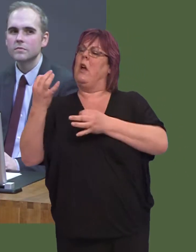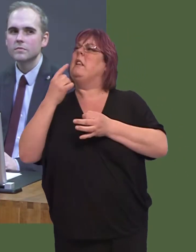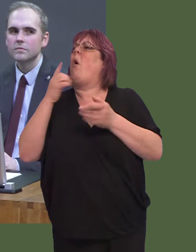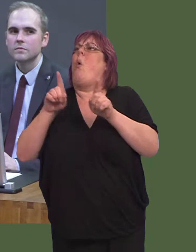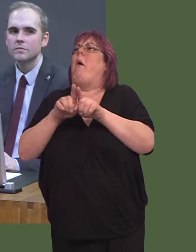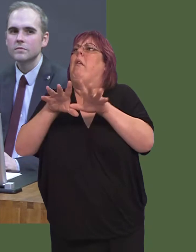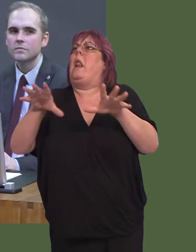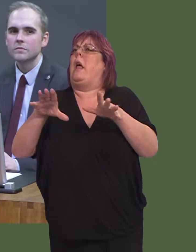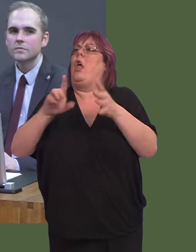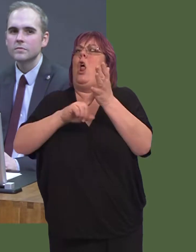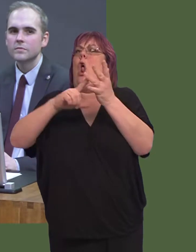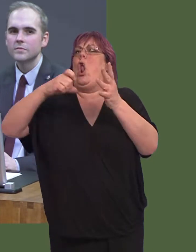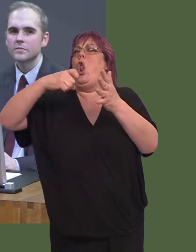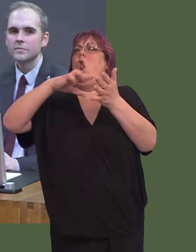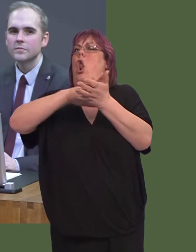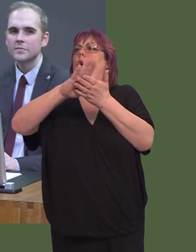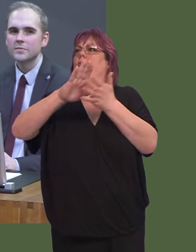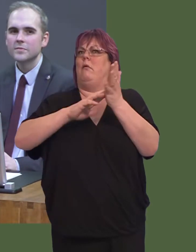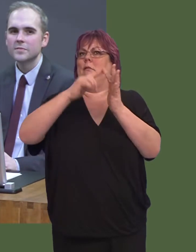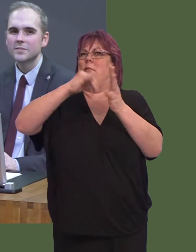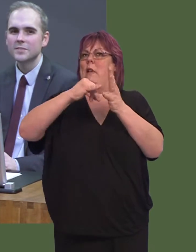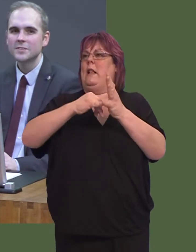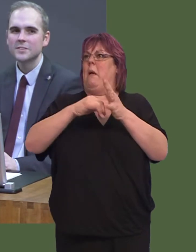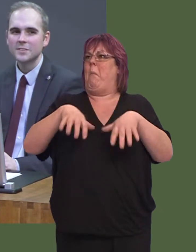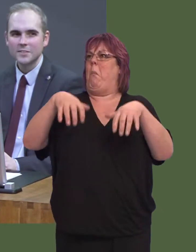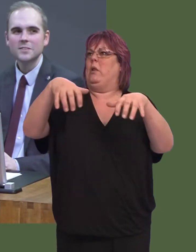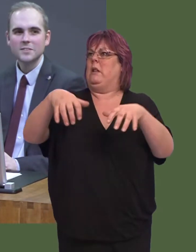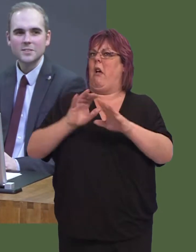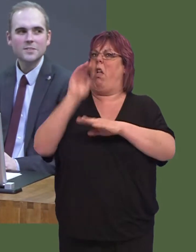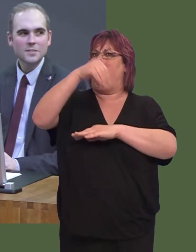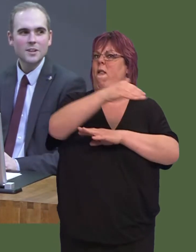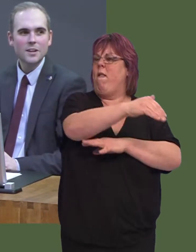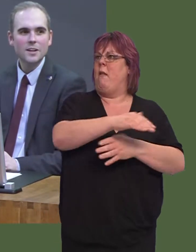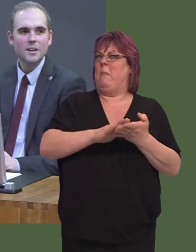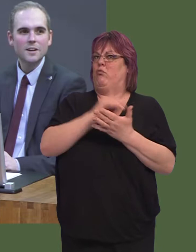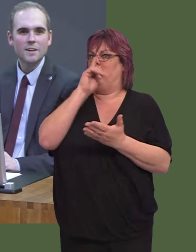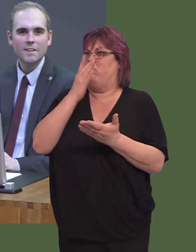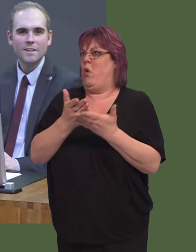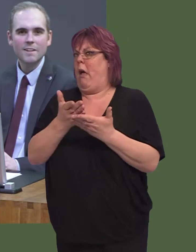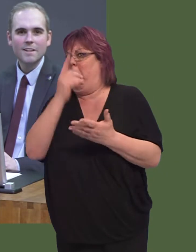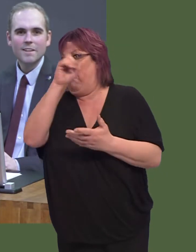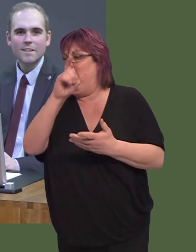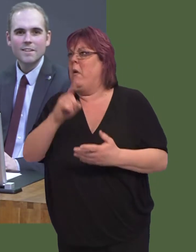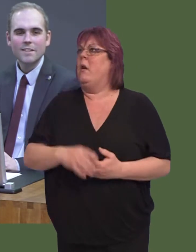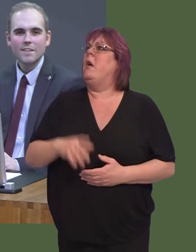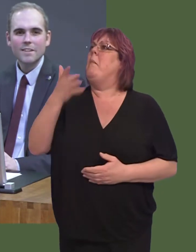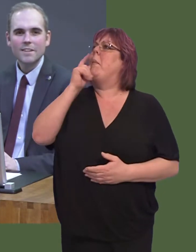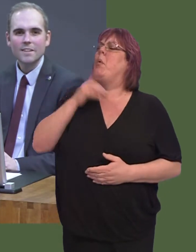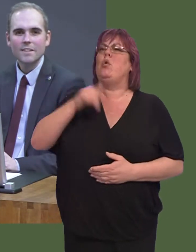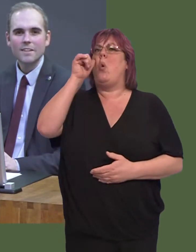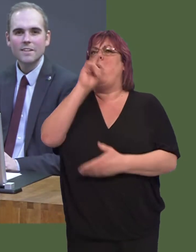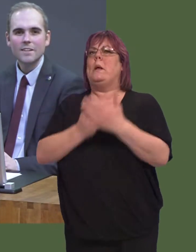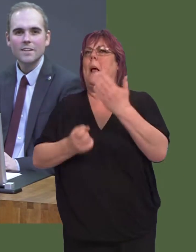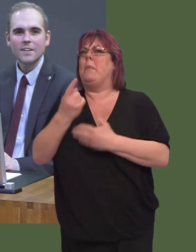backbenchers sums up how many of us feel about it. Your government won't explain what's going on and people